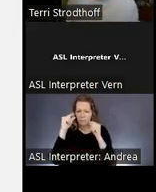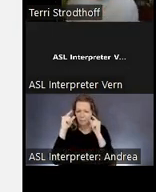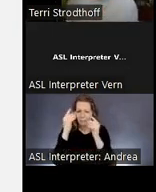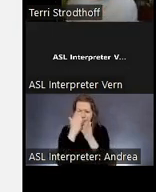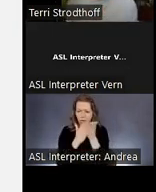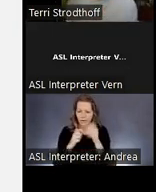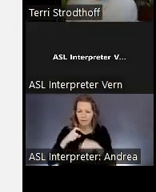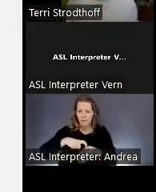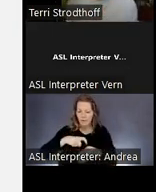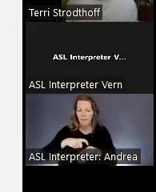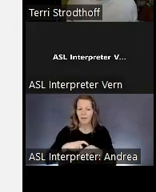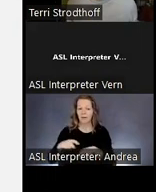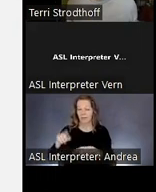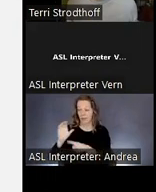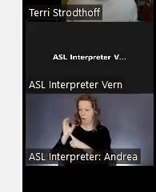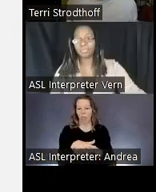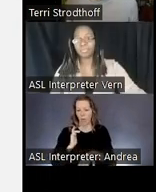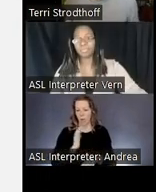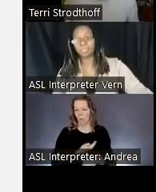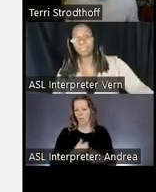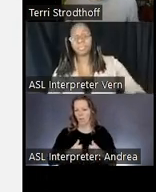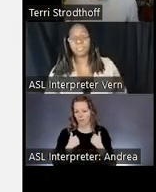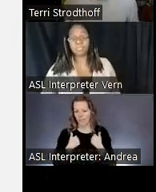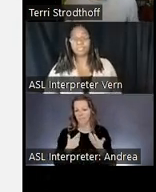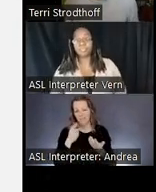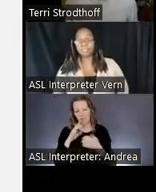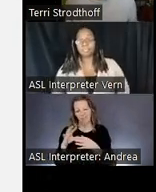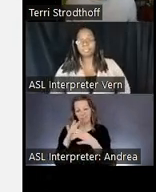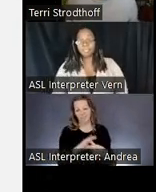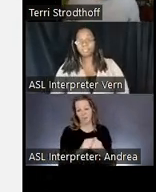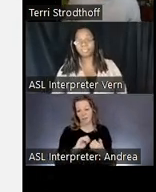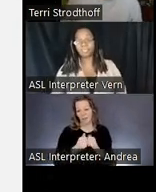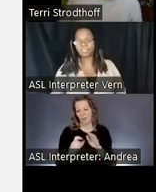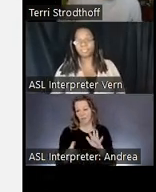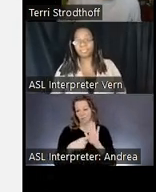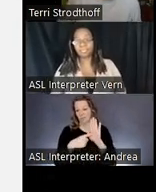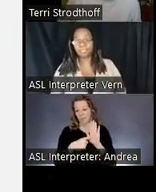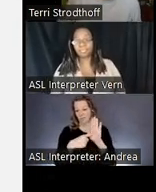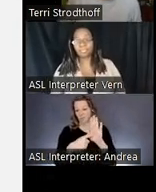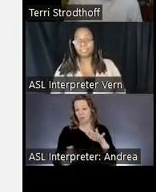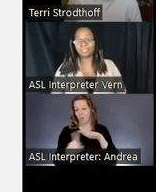culture has seeped into our way of being, and that seeps into the way that we show up. And